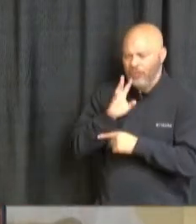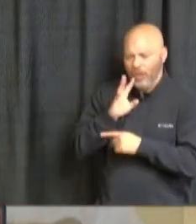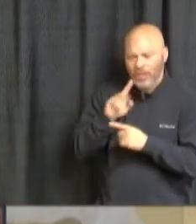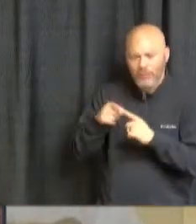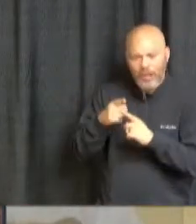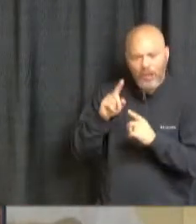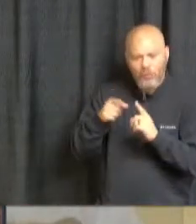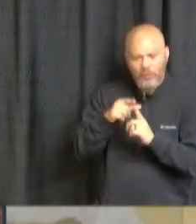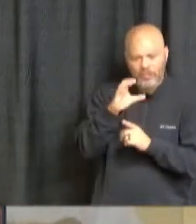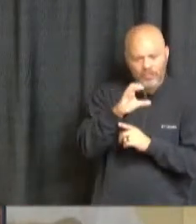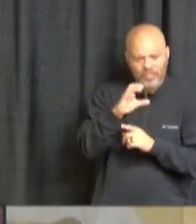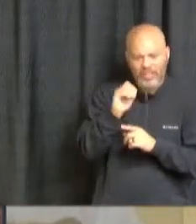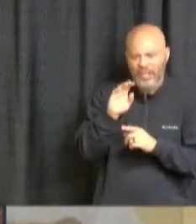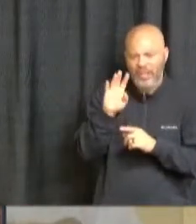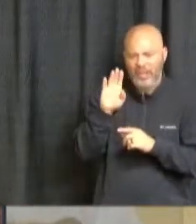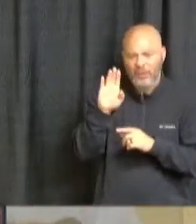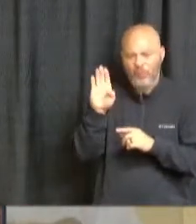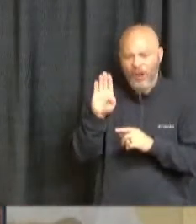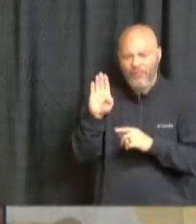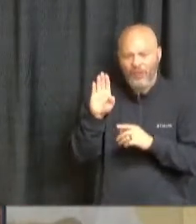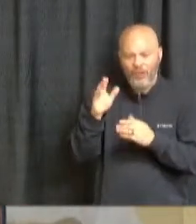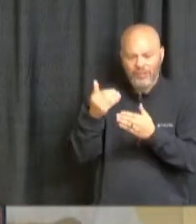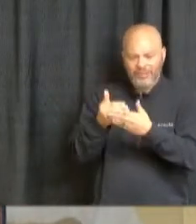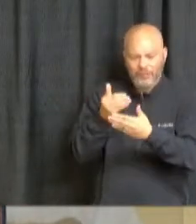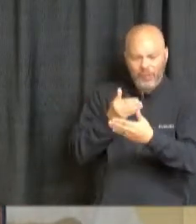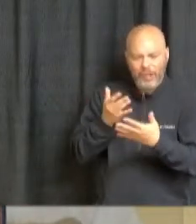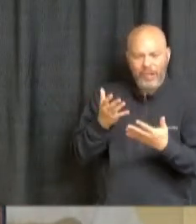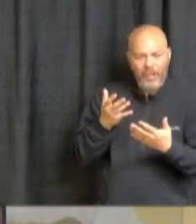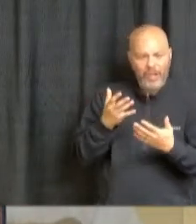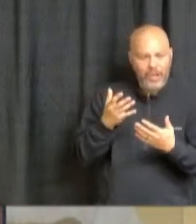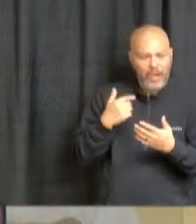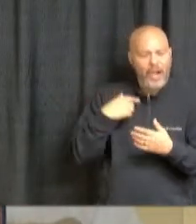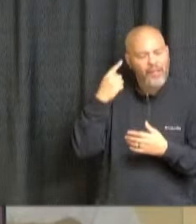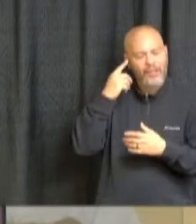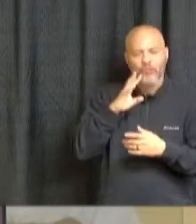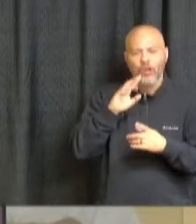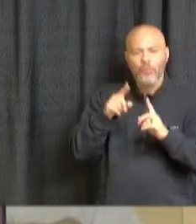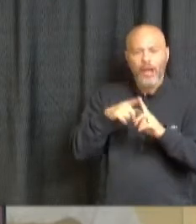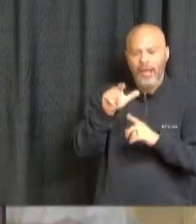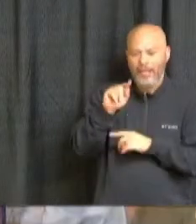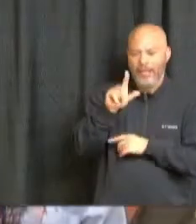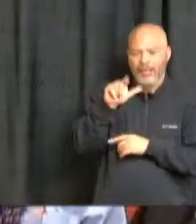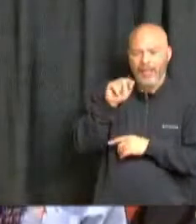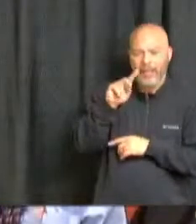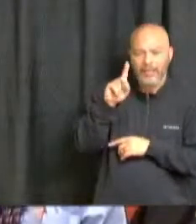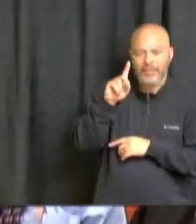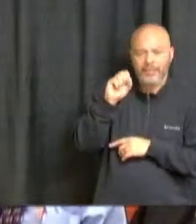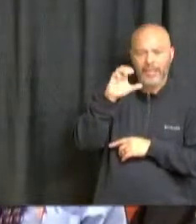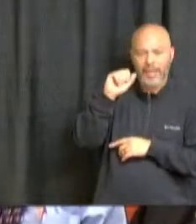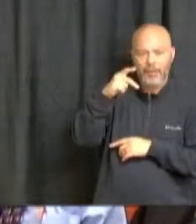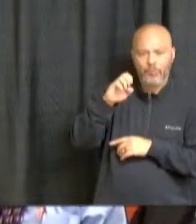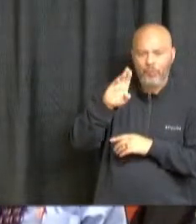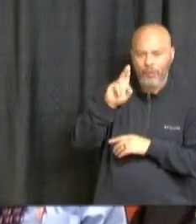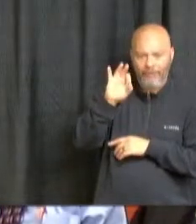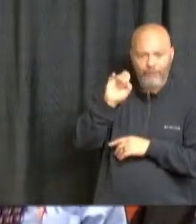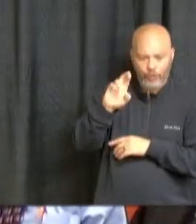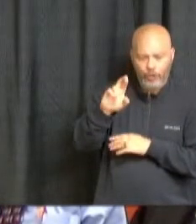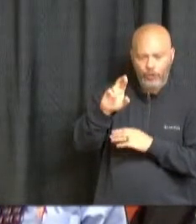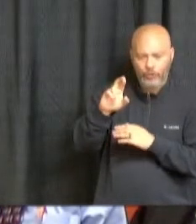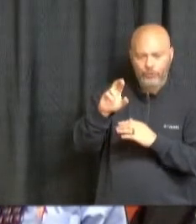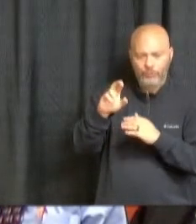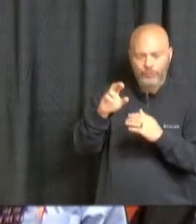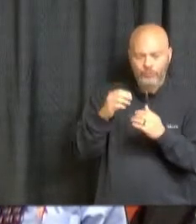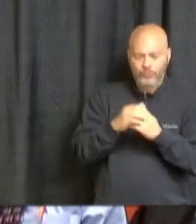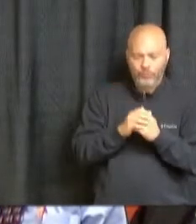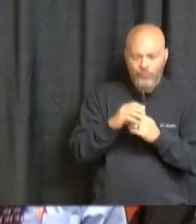the Charlie Bravo setbacks? That I think he's referring to a landscape buffer, and that is correct.